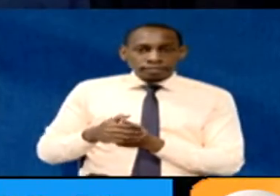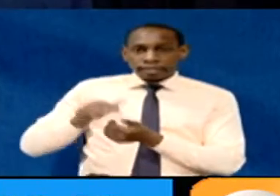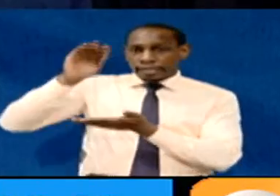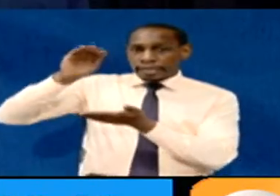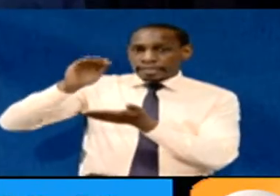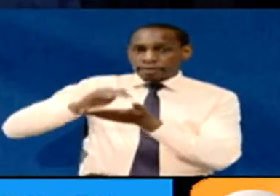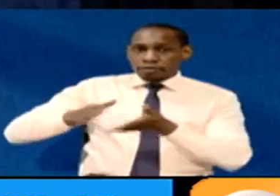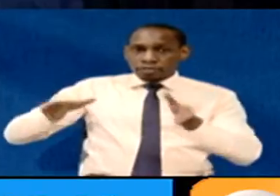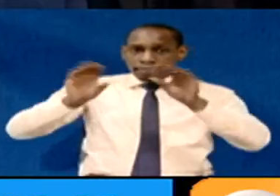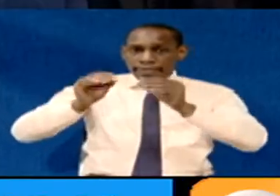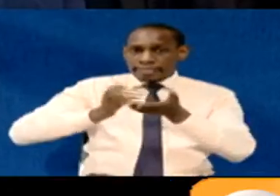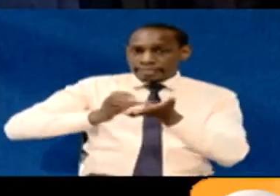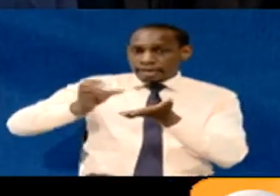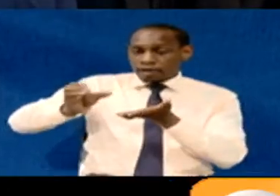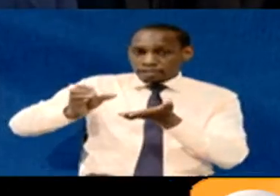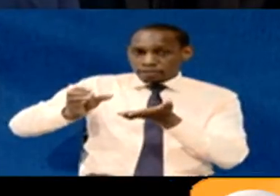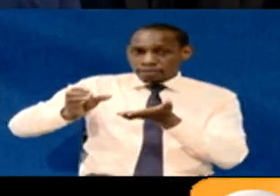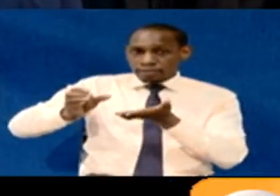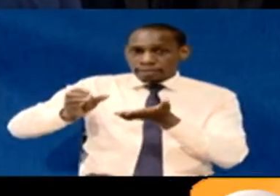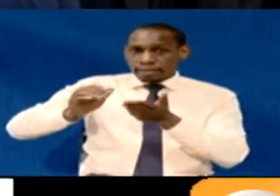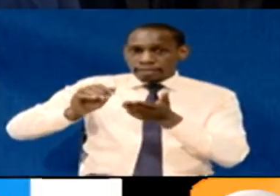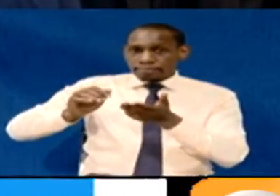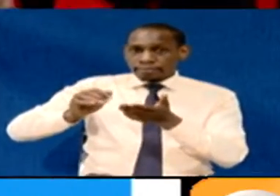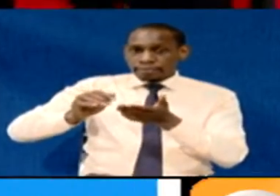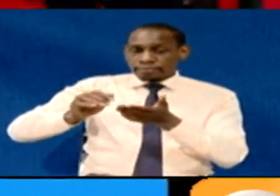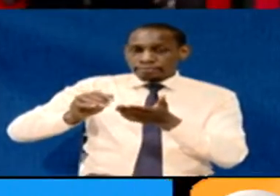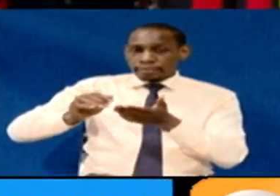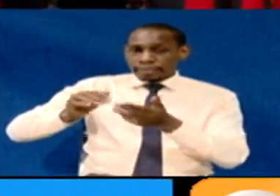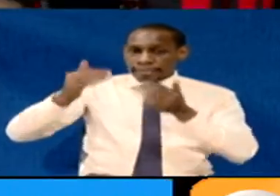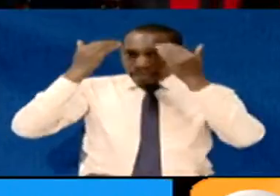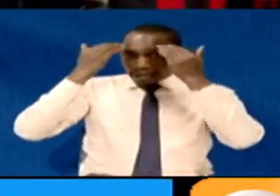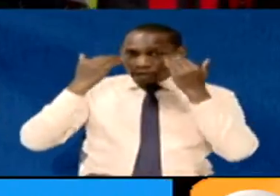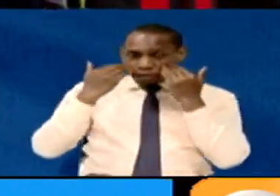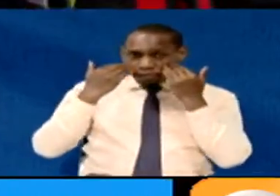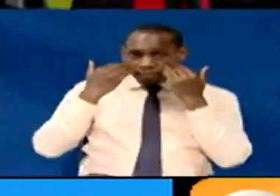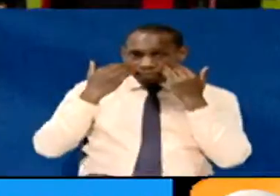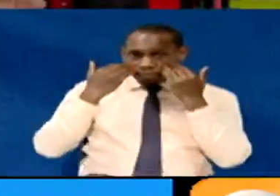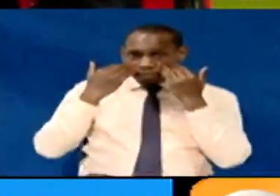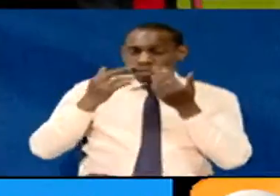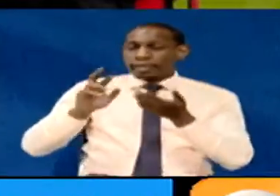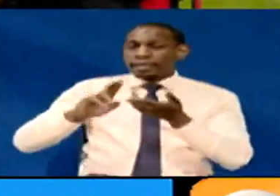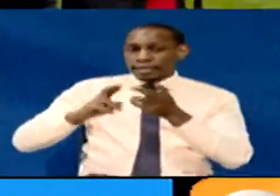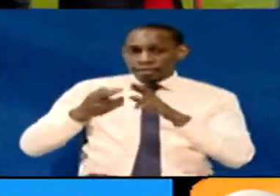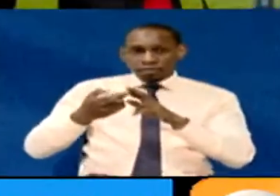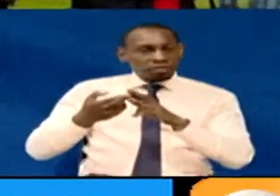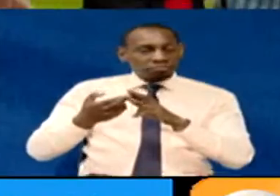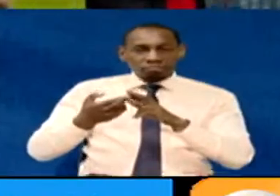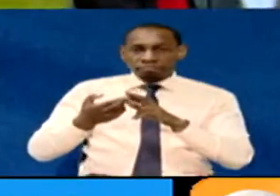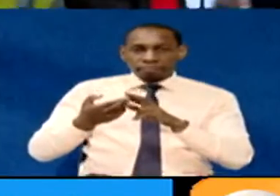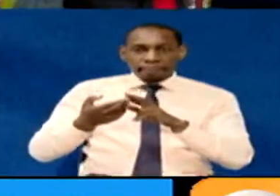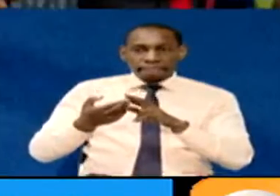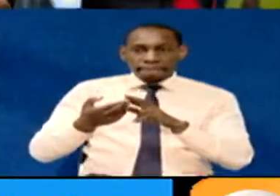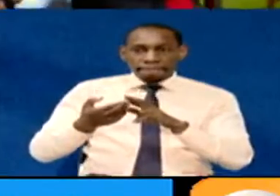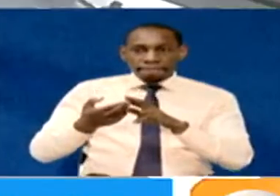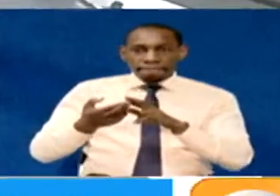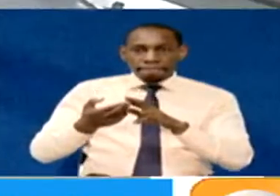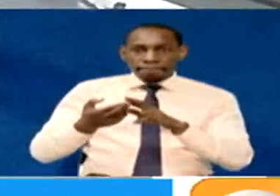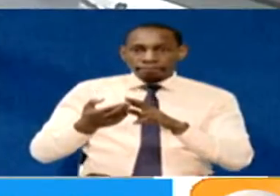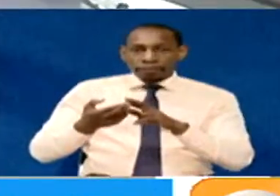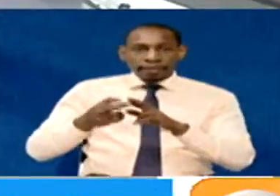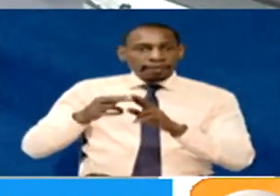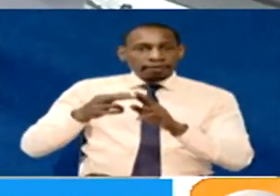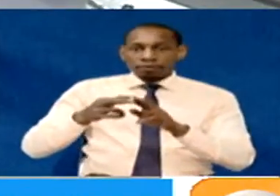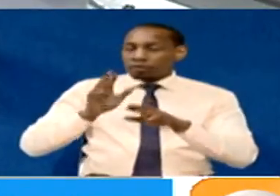the budgetary allocations that are to go to the judiciary, then you have a relationship that is not